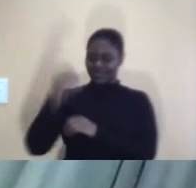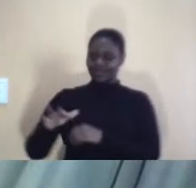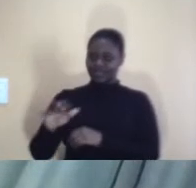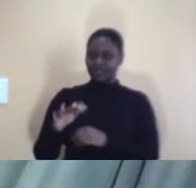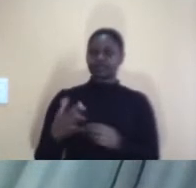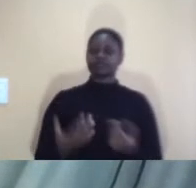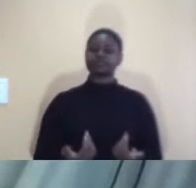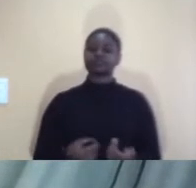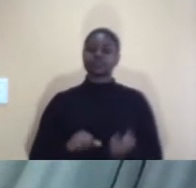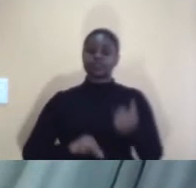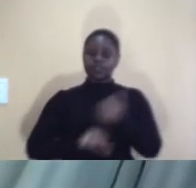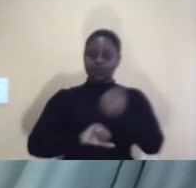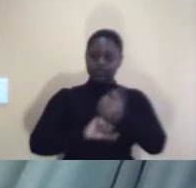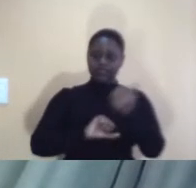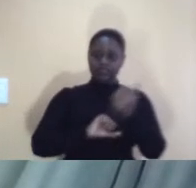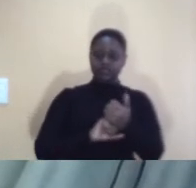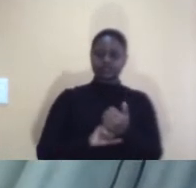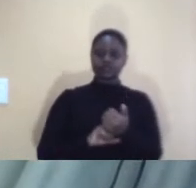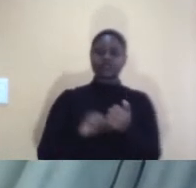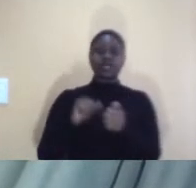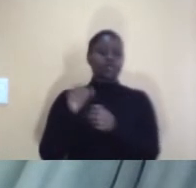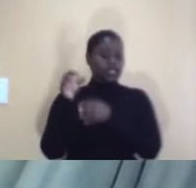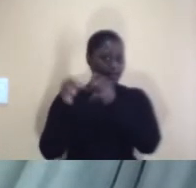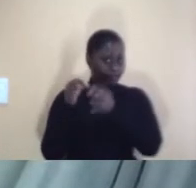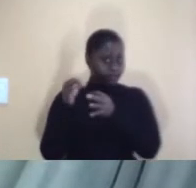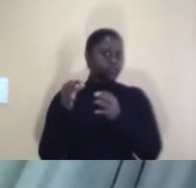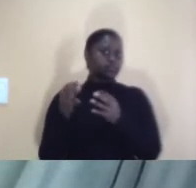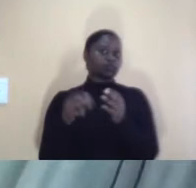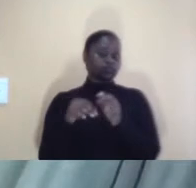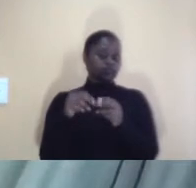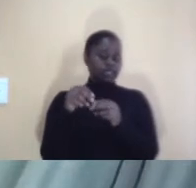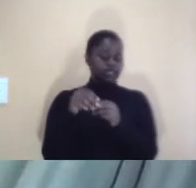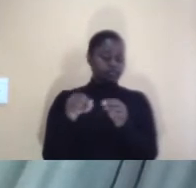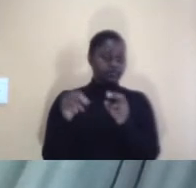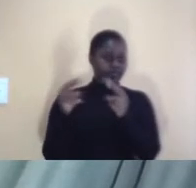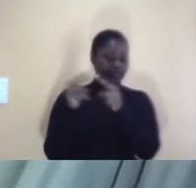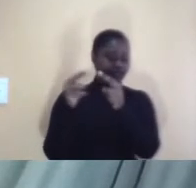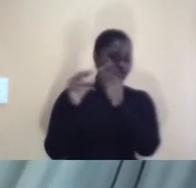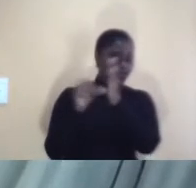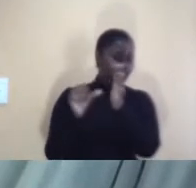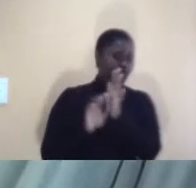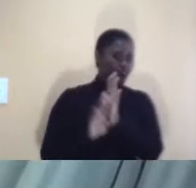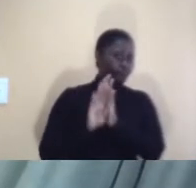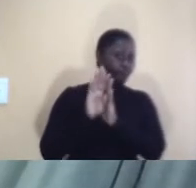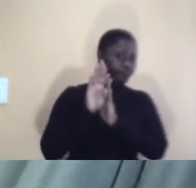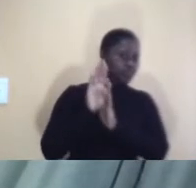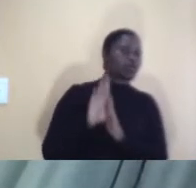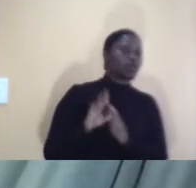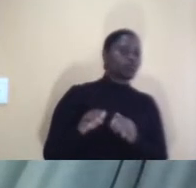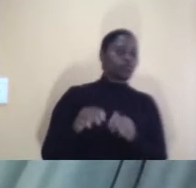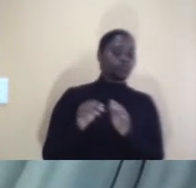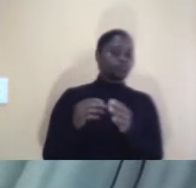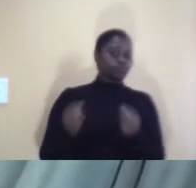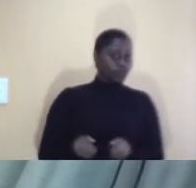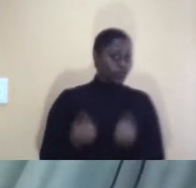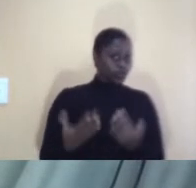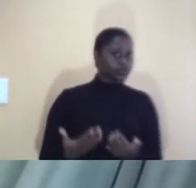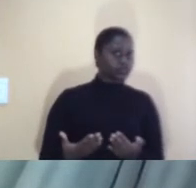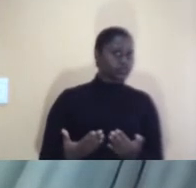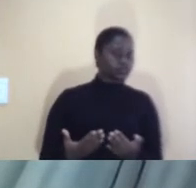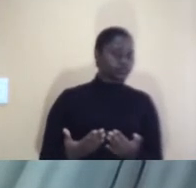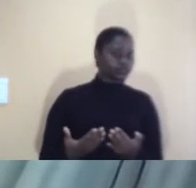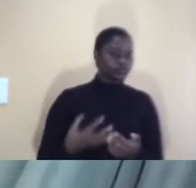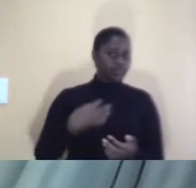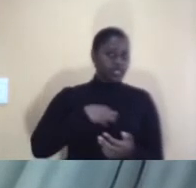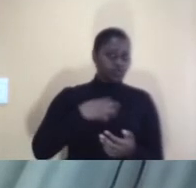We supported the initiative by the department to develop a plan to produce its